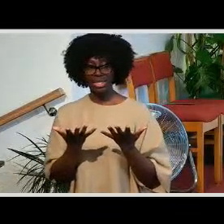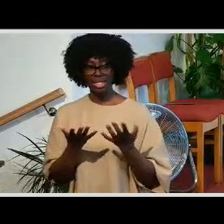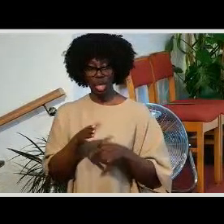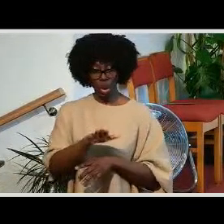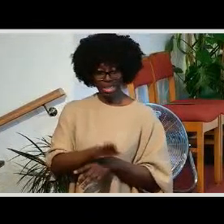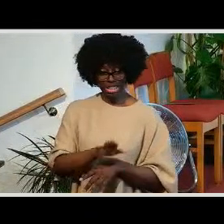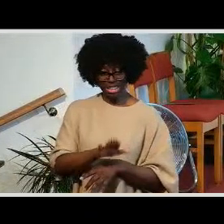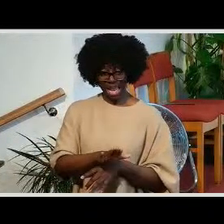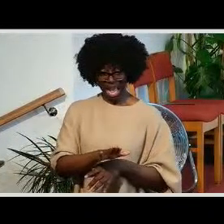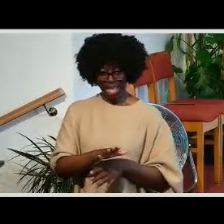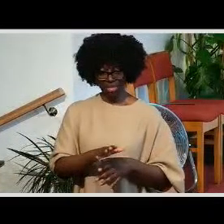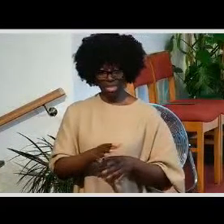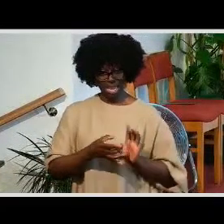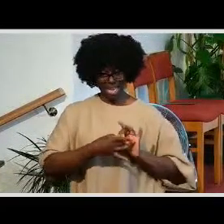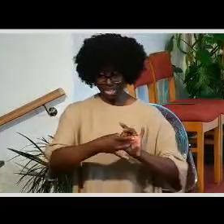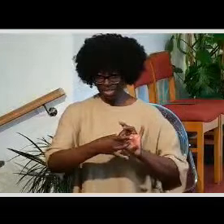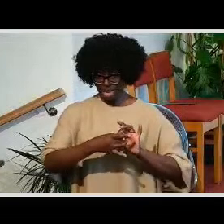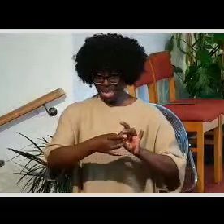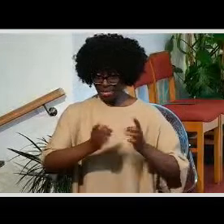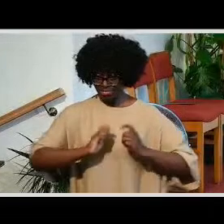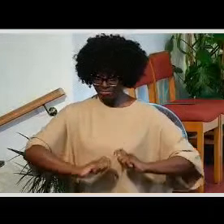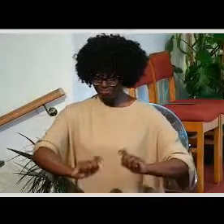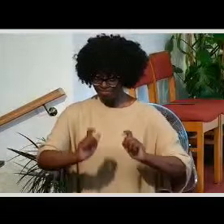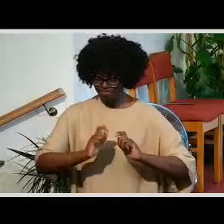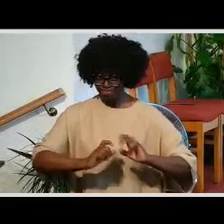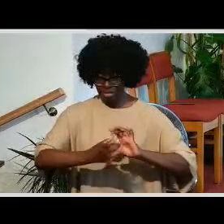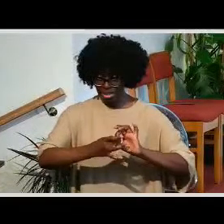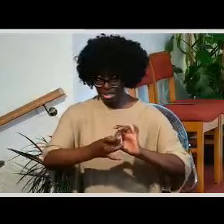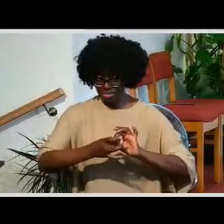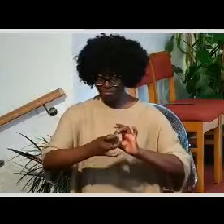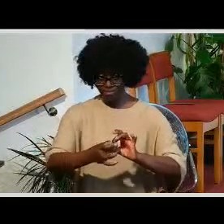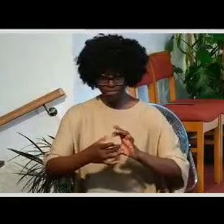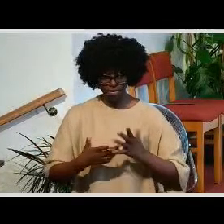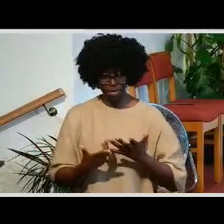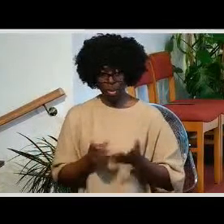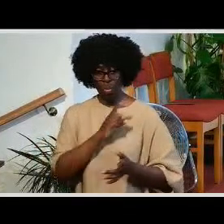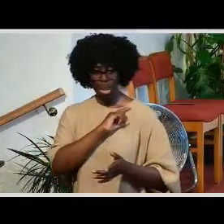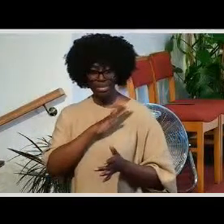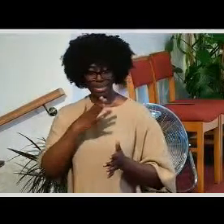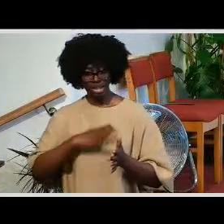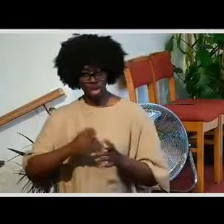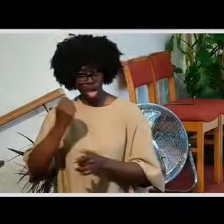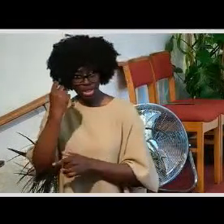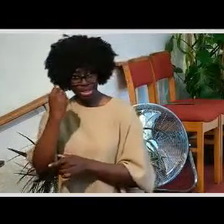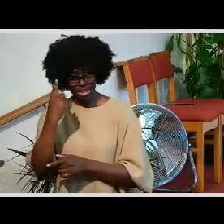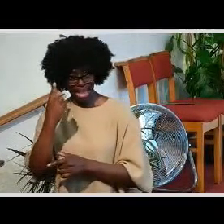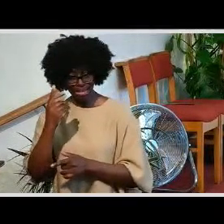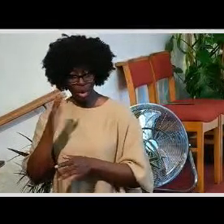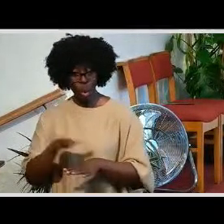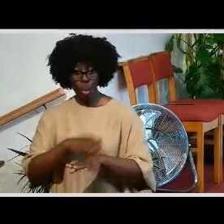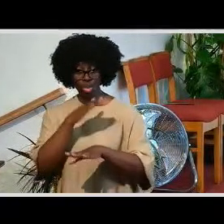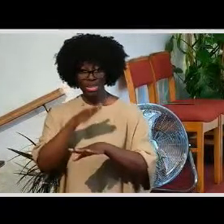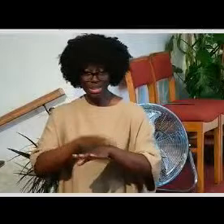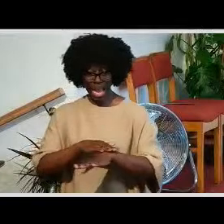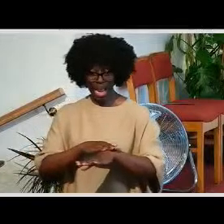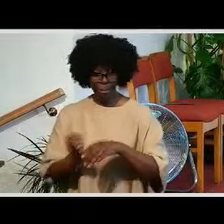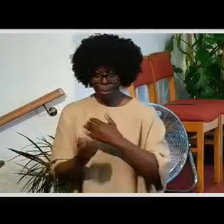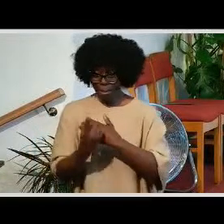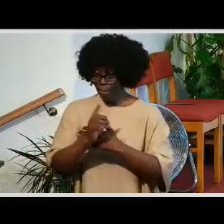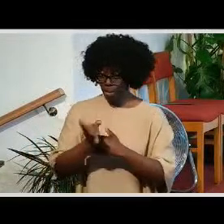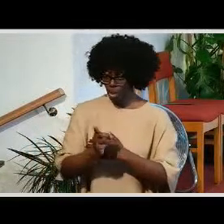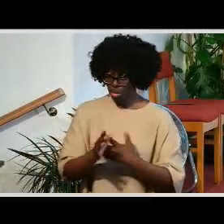you need to interact with them constantly so that they can understand what's going on. Rather than explaining, you need